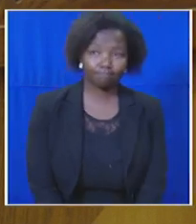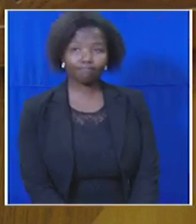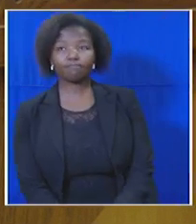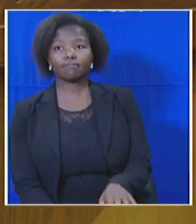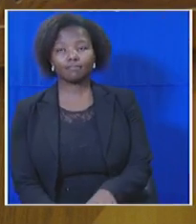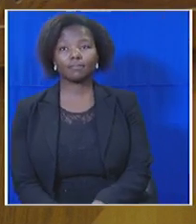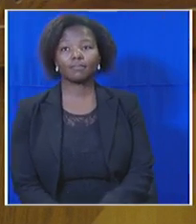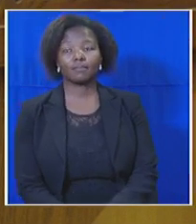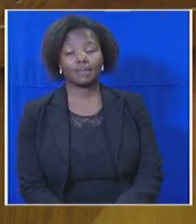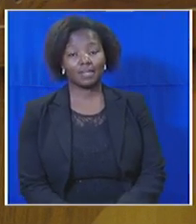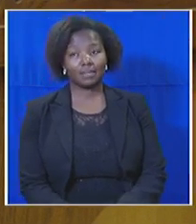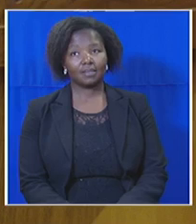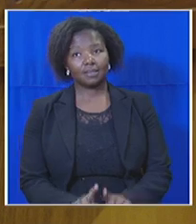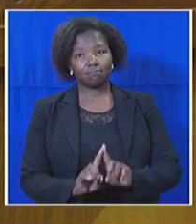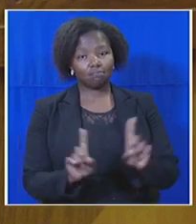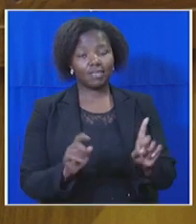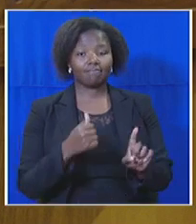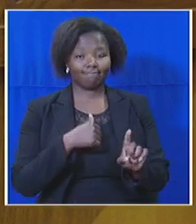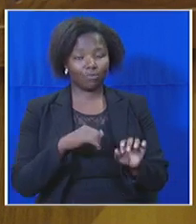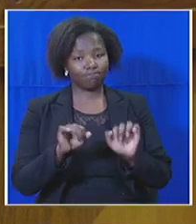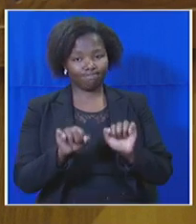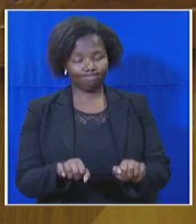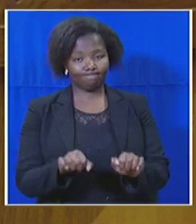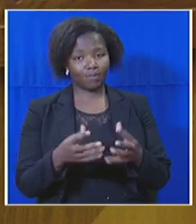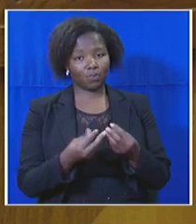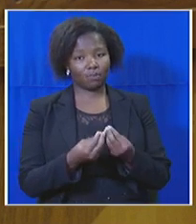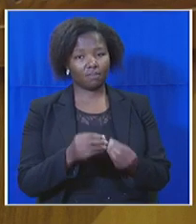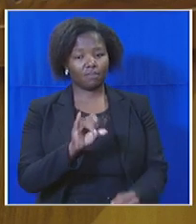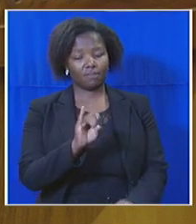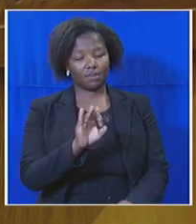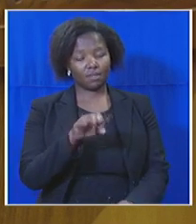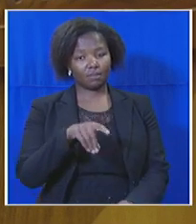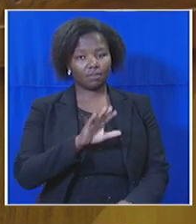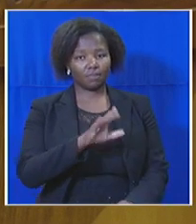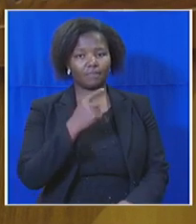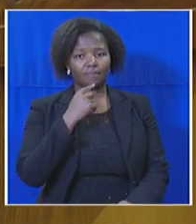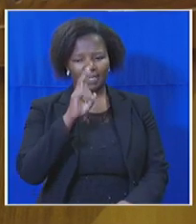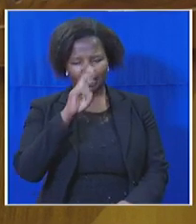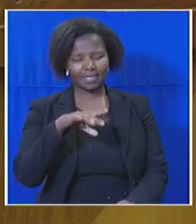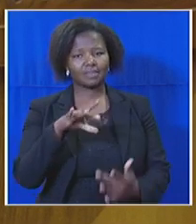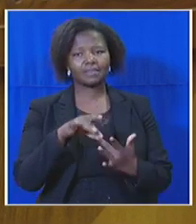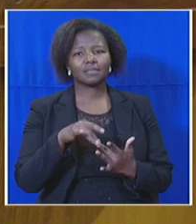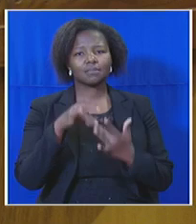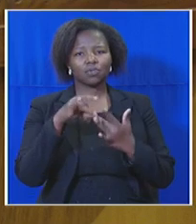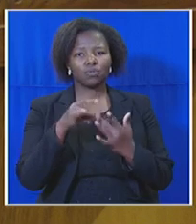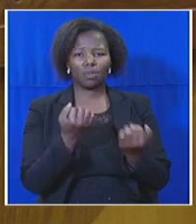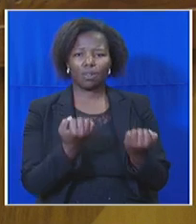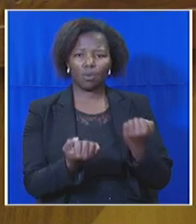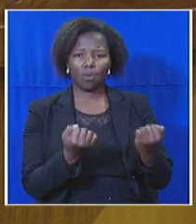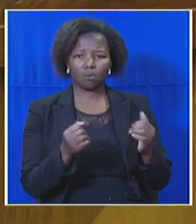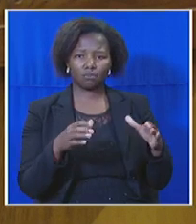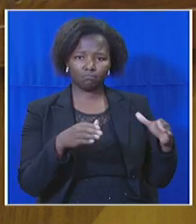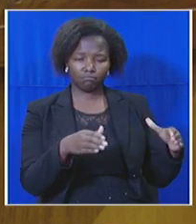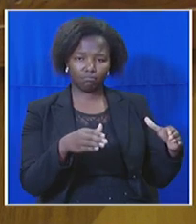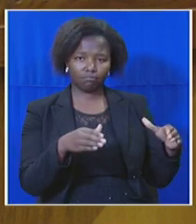the IFP on the establishment of special courts. And I will